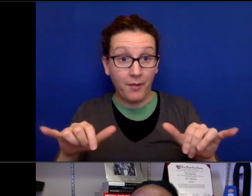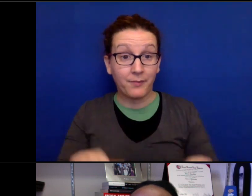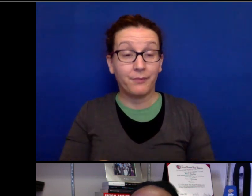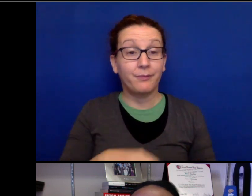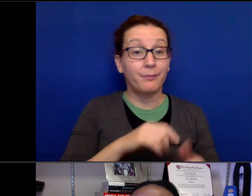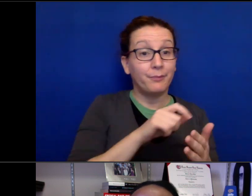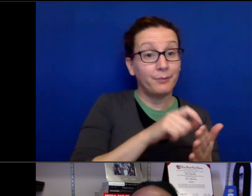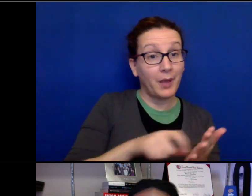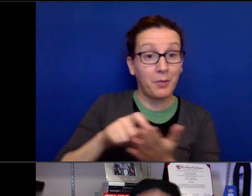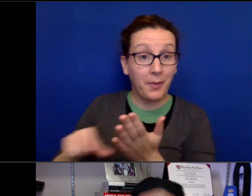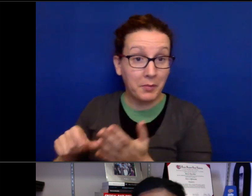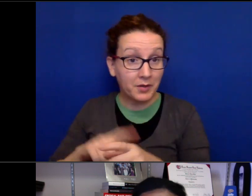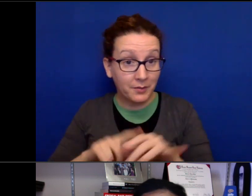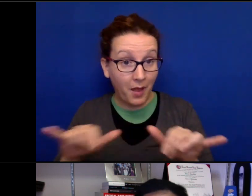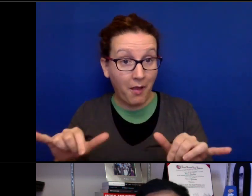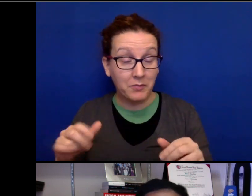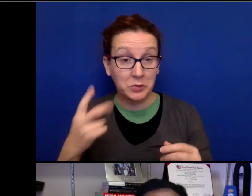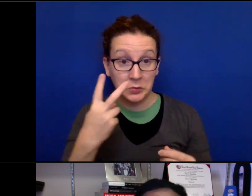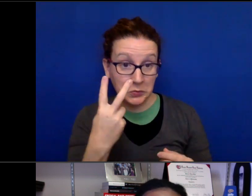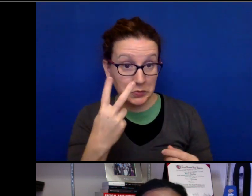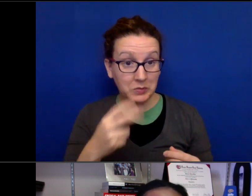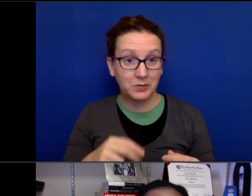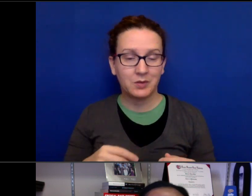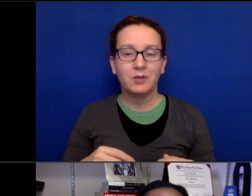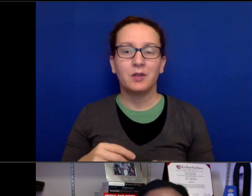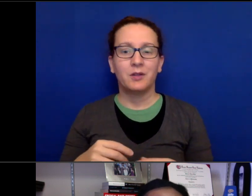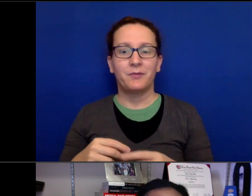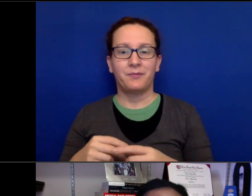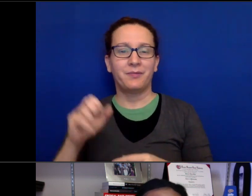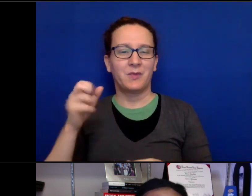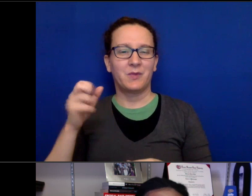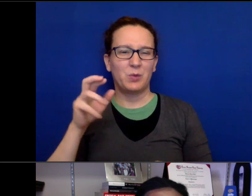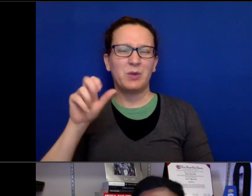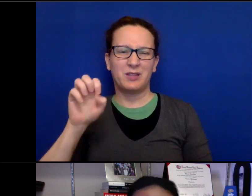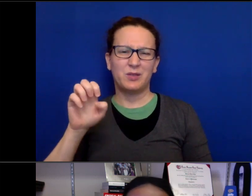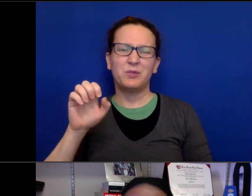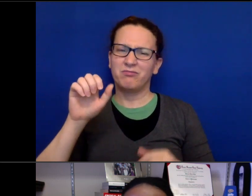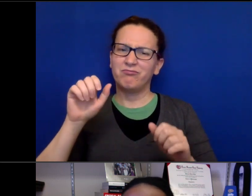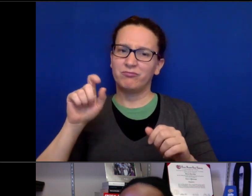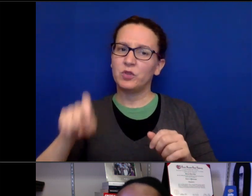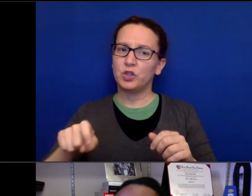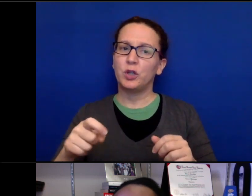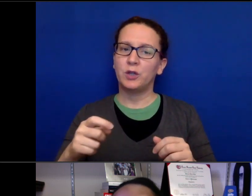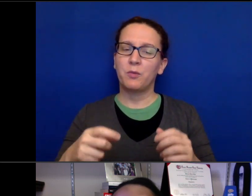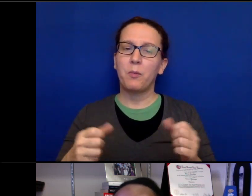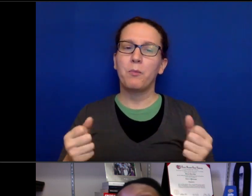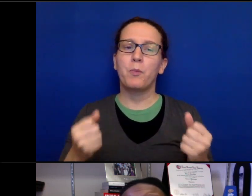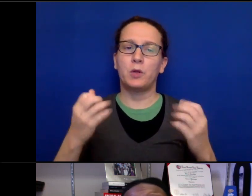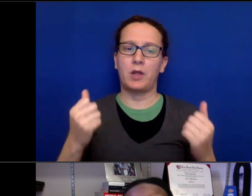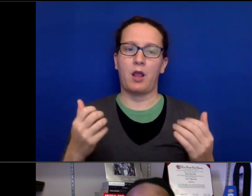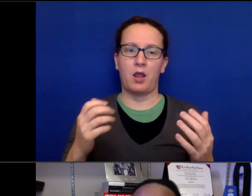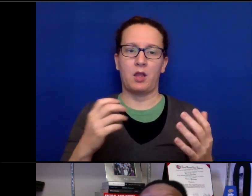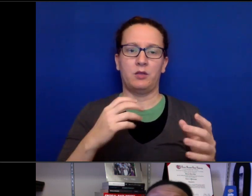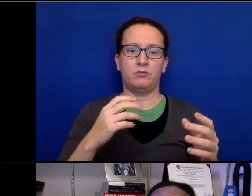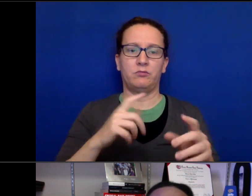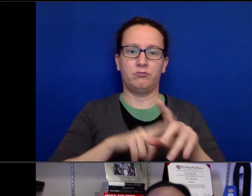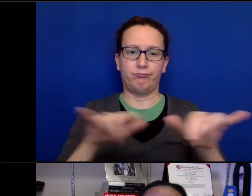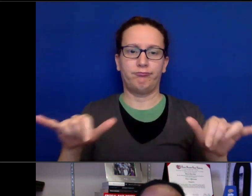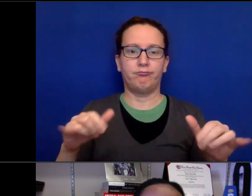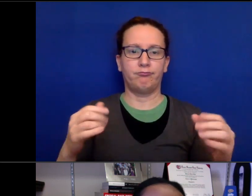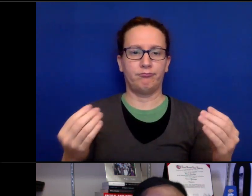Absolutely. I think that one should multitask. Of course, it also is going to depend on what other kinds of responsibilities